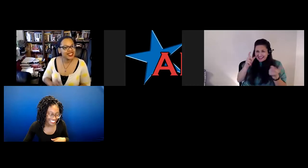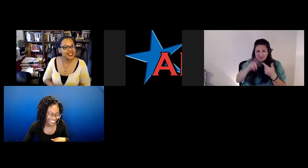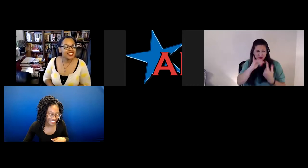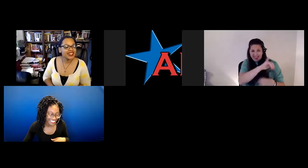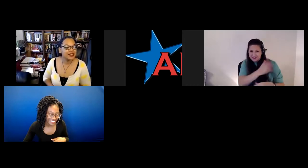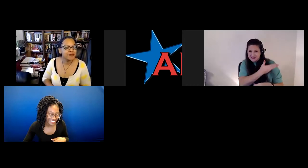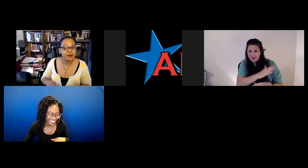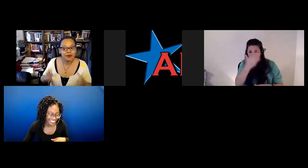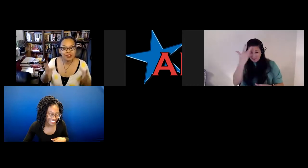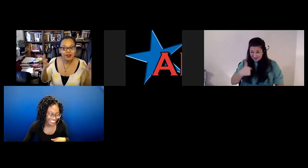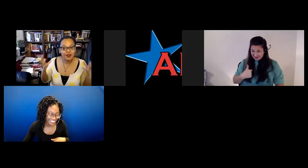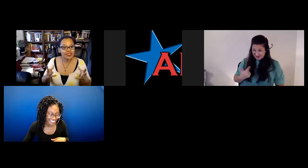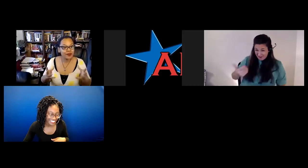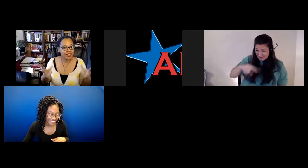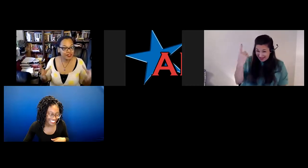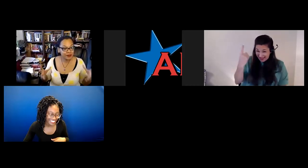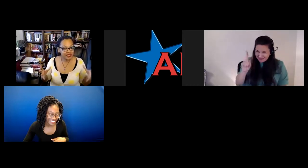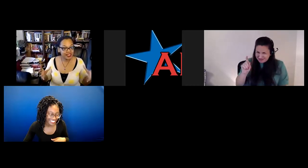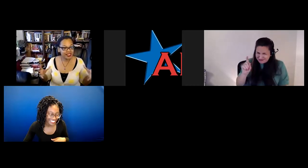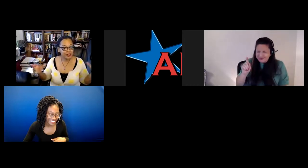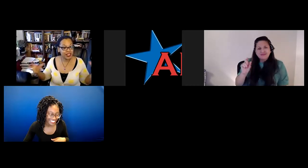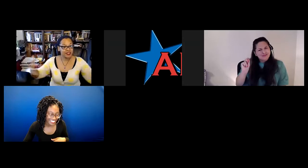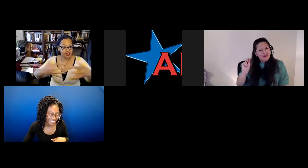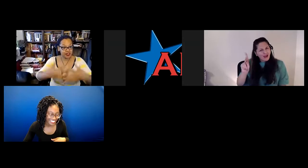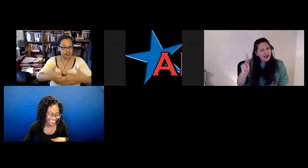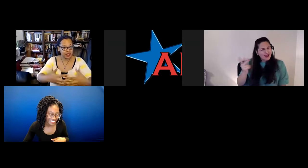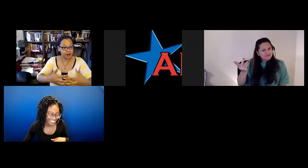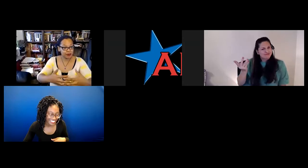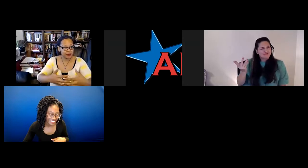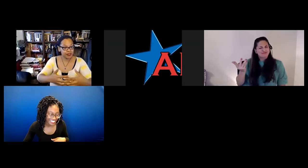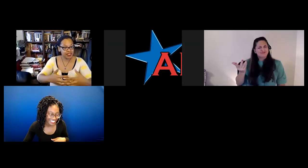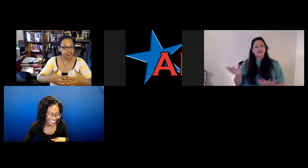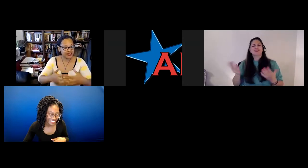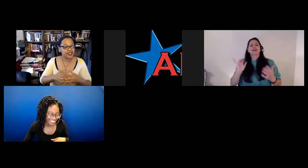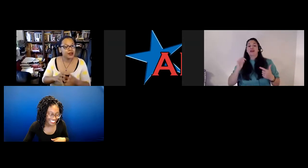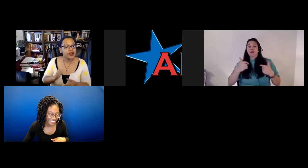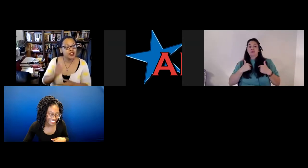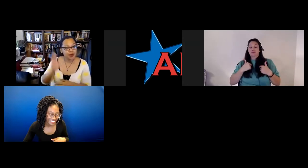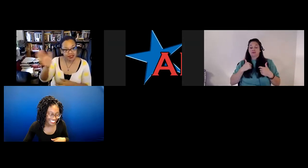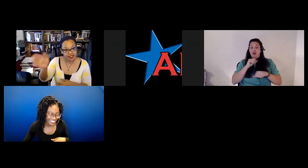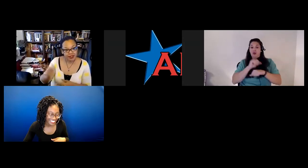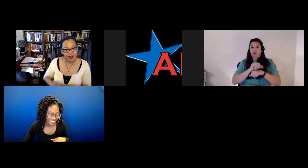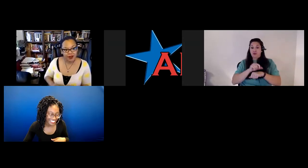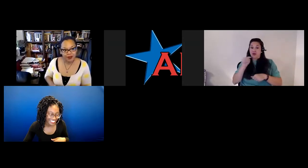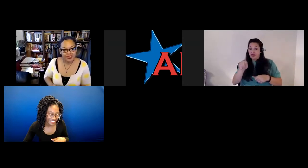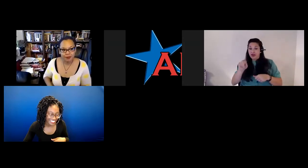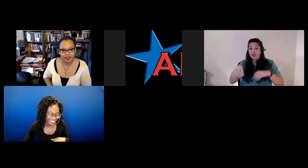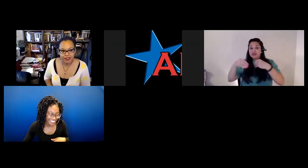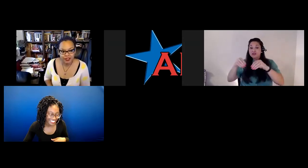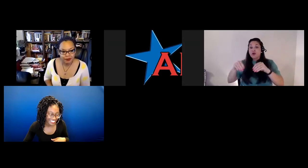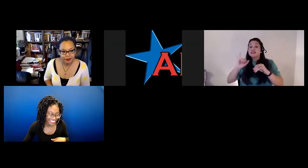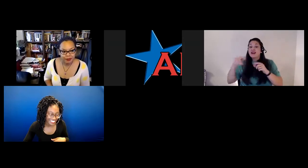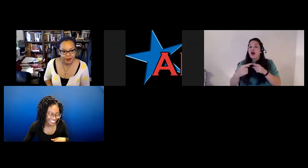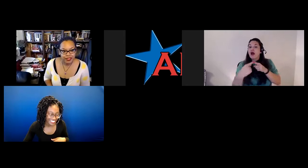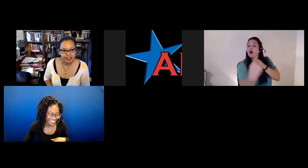Okay. But also even within, as Hot Topic employees, across the hall was